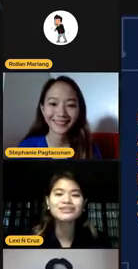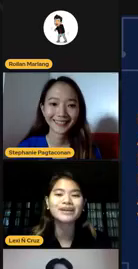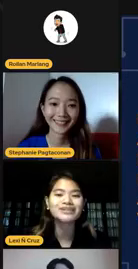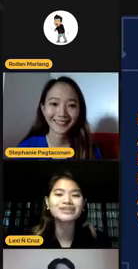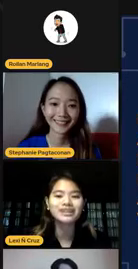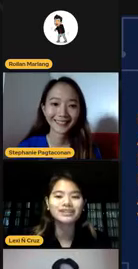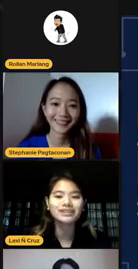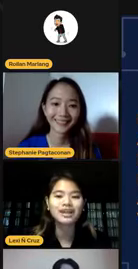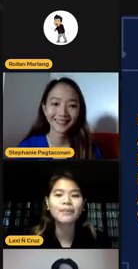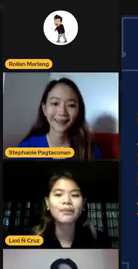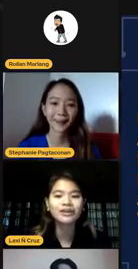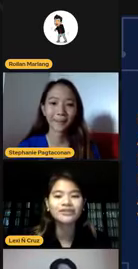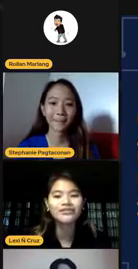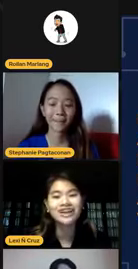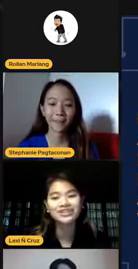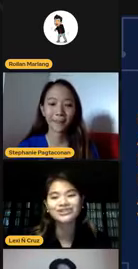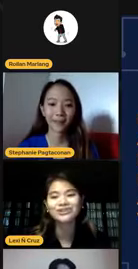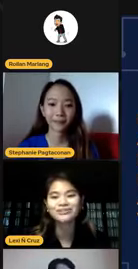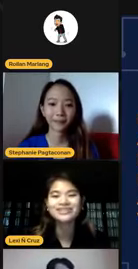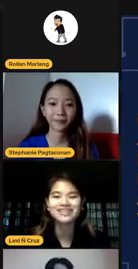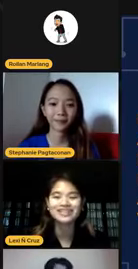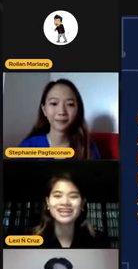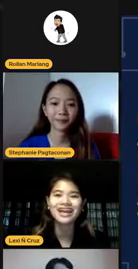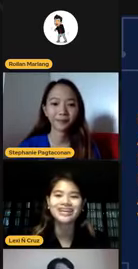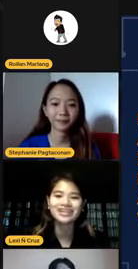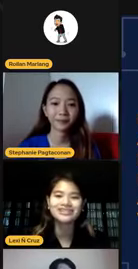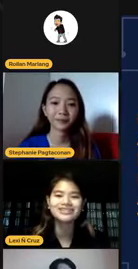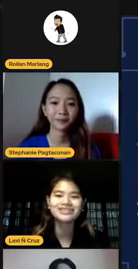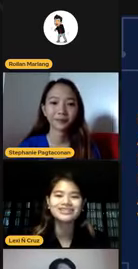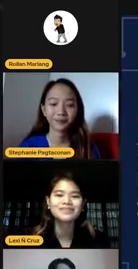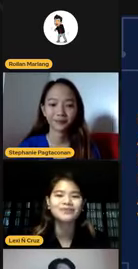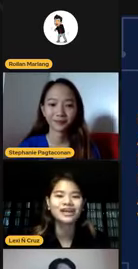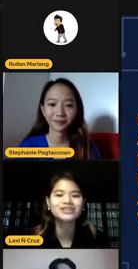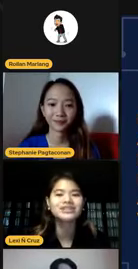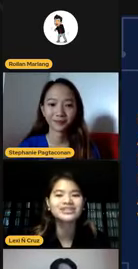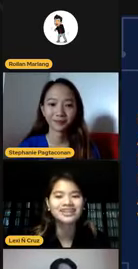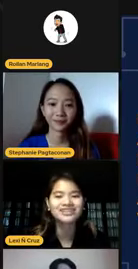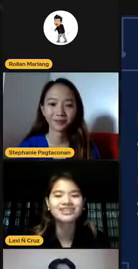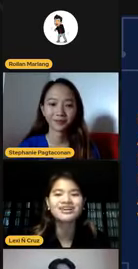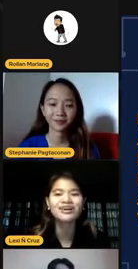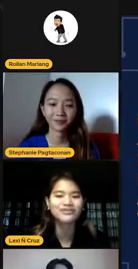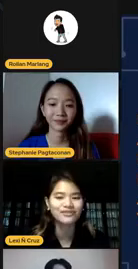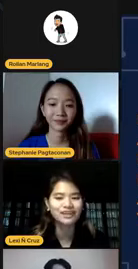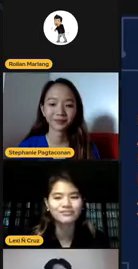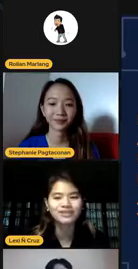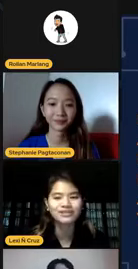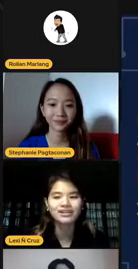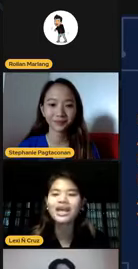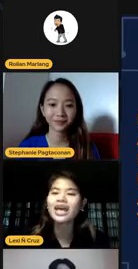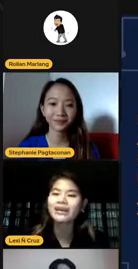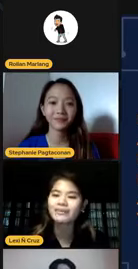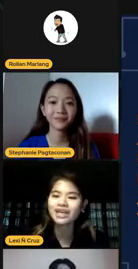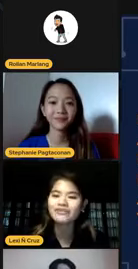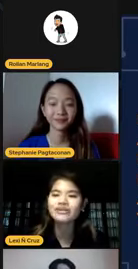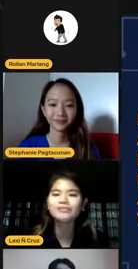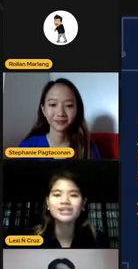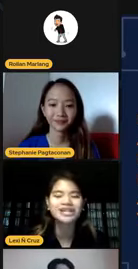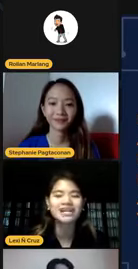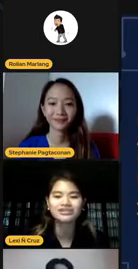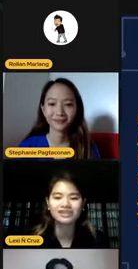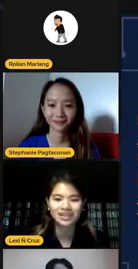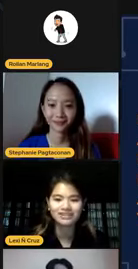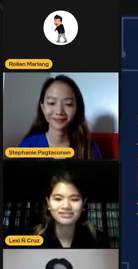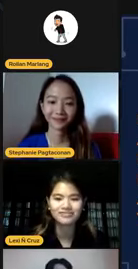St. Luke's Medical Center, Bonifacio Global City, and Quezon City's Branch Section of Developmental and